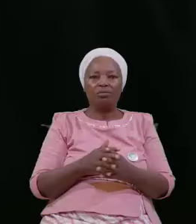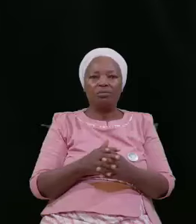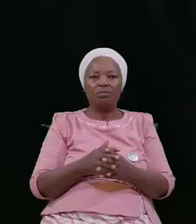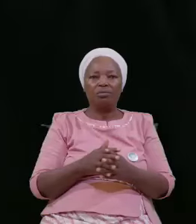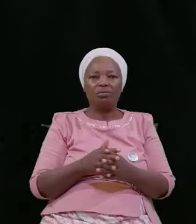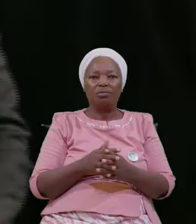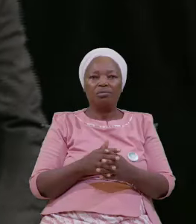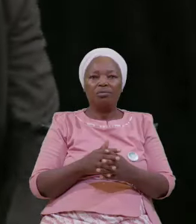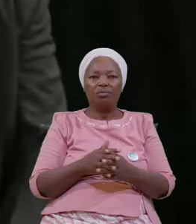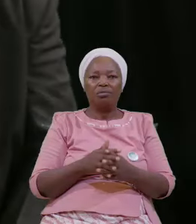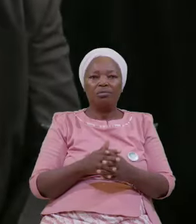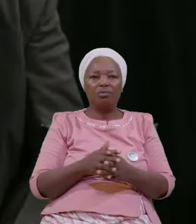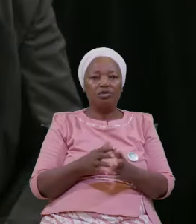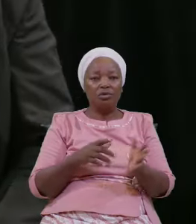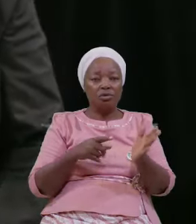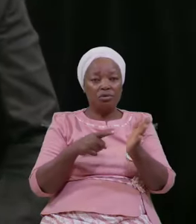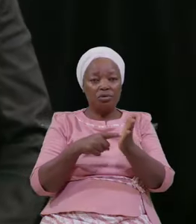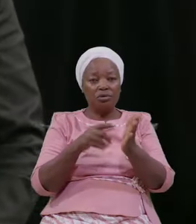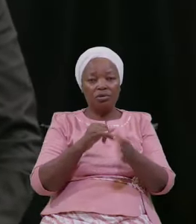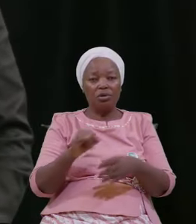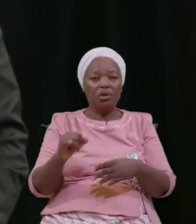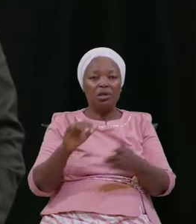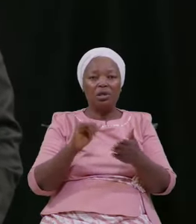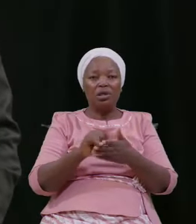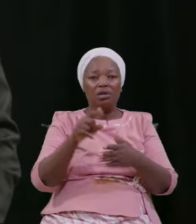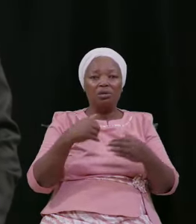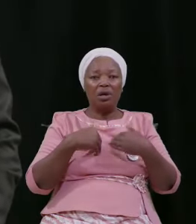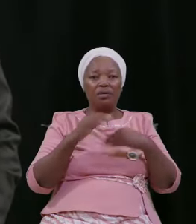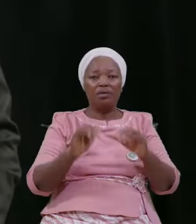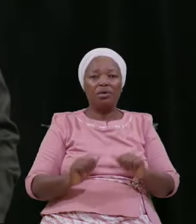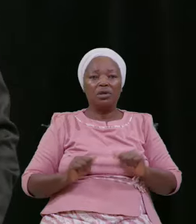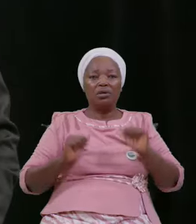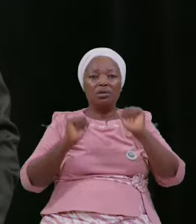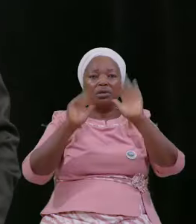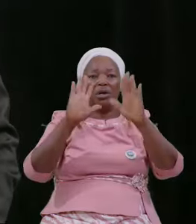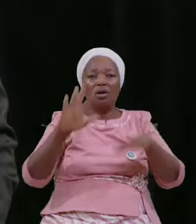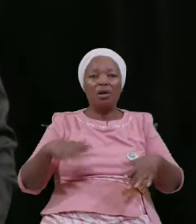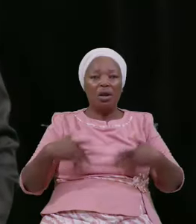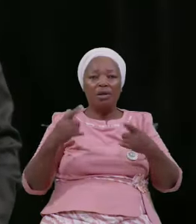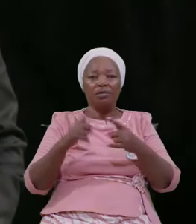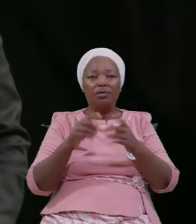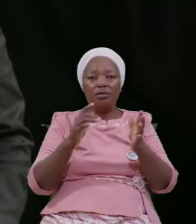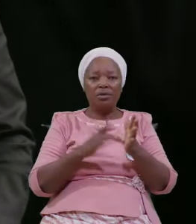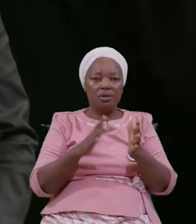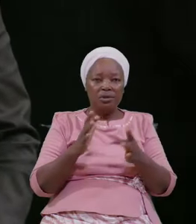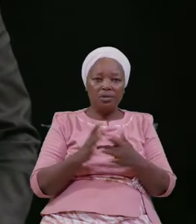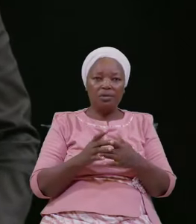indicating that you have given your life to Jesus.